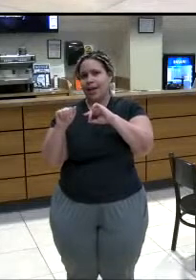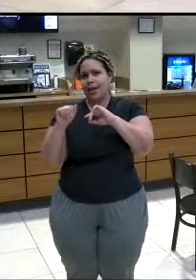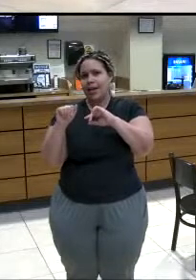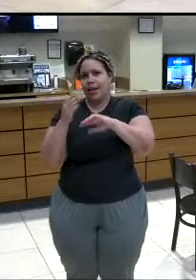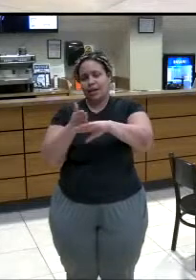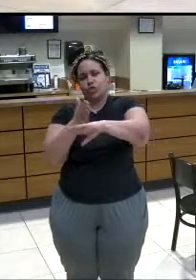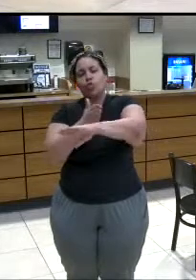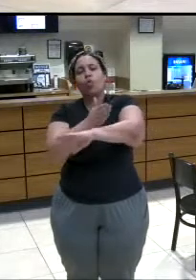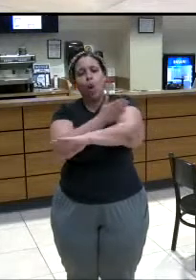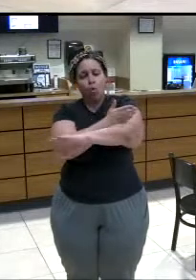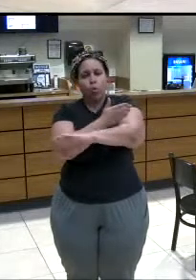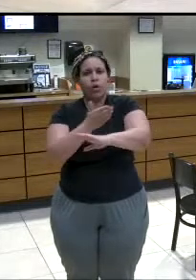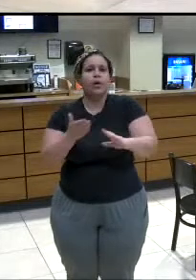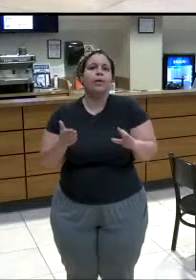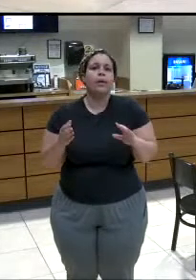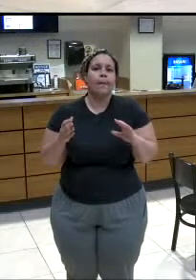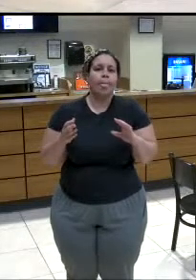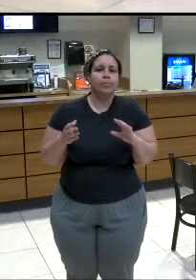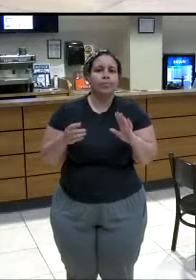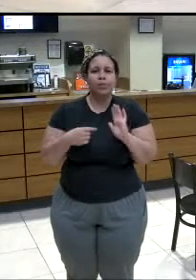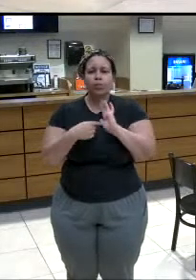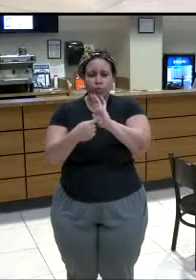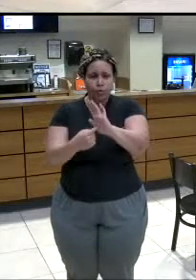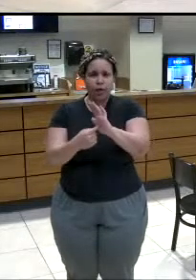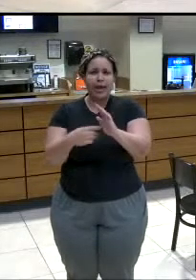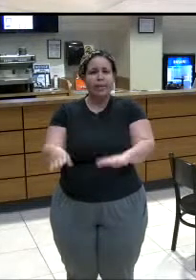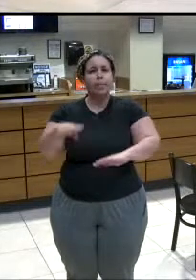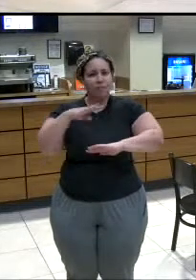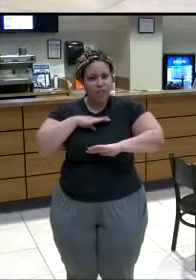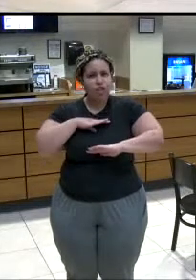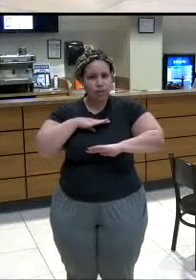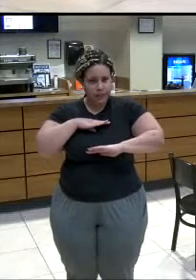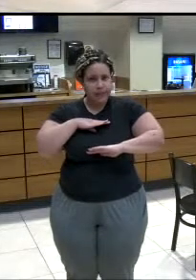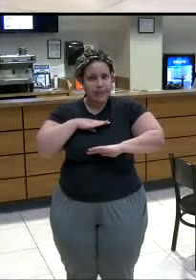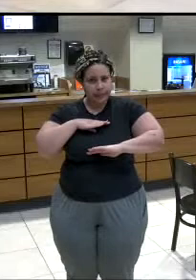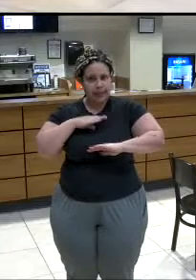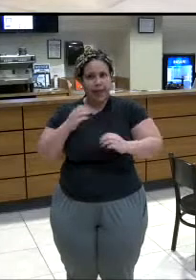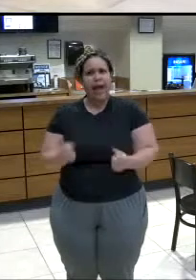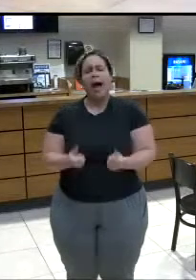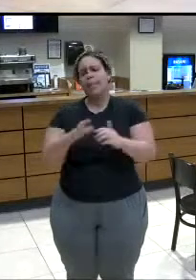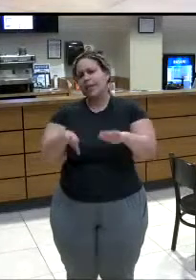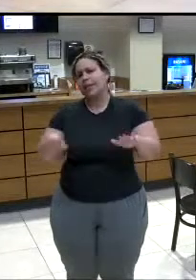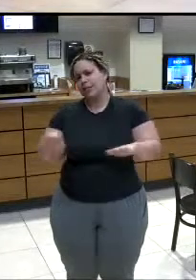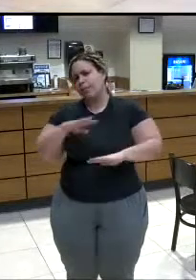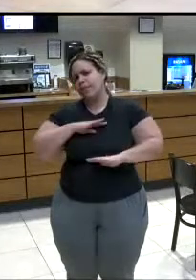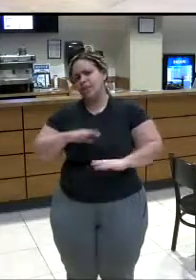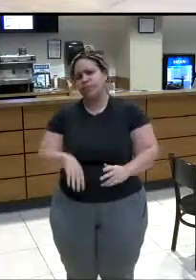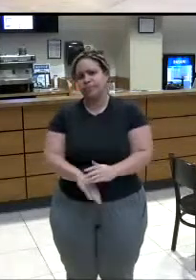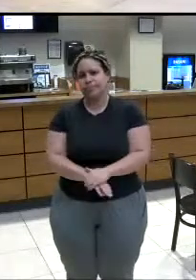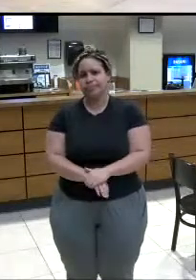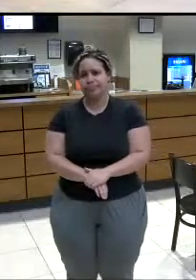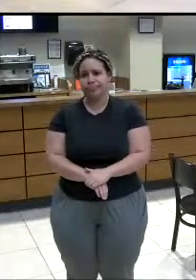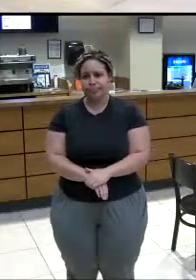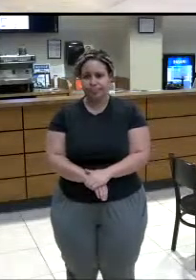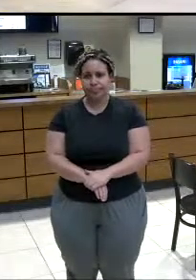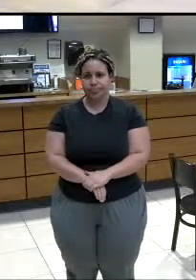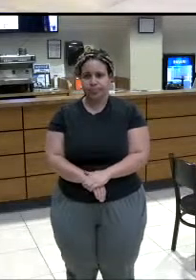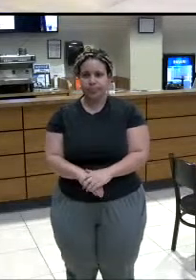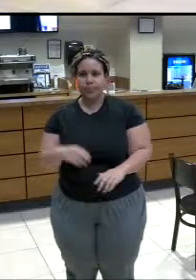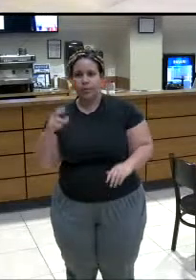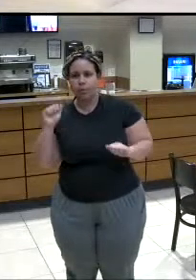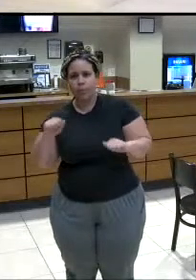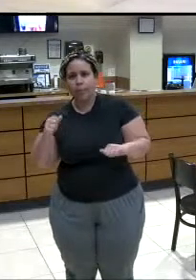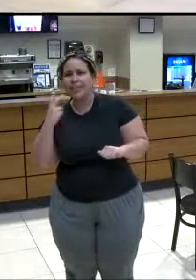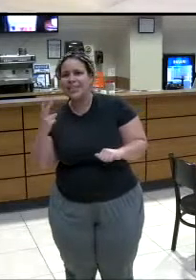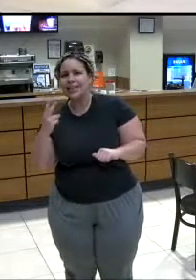we'll see how students are growing, and then the proficiency data, like how many kids are proficient. And we'll be able to see that next